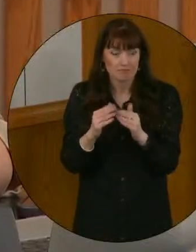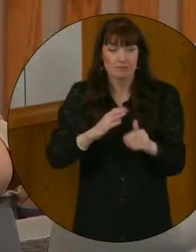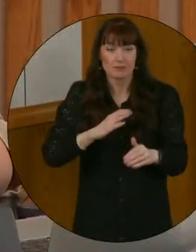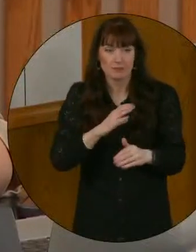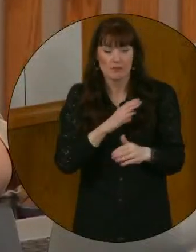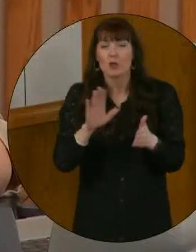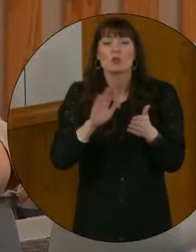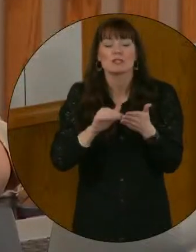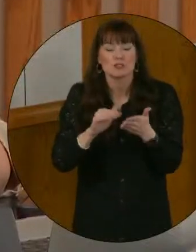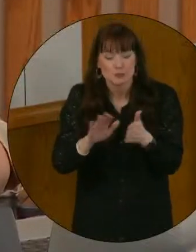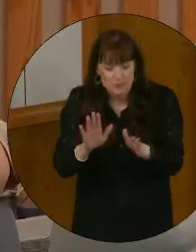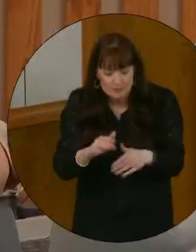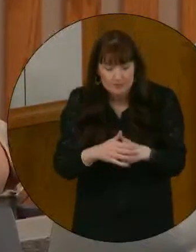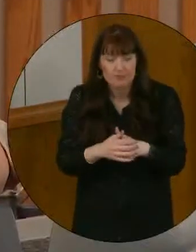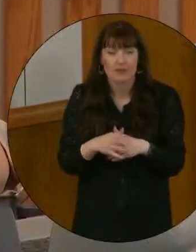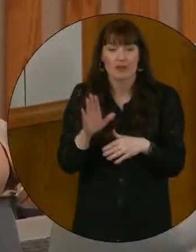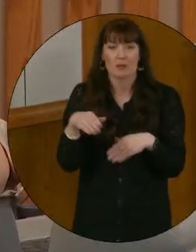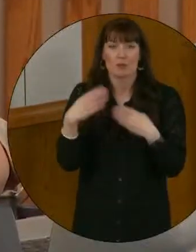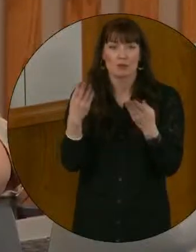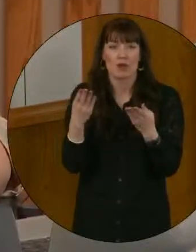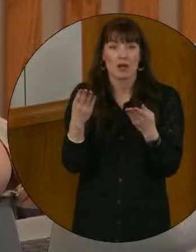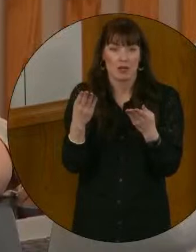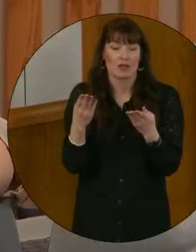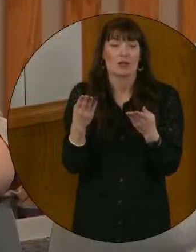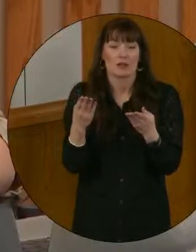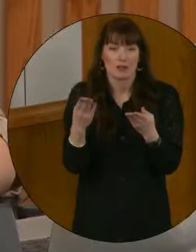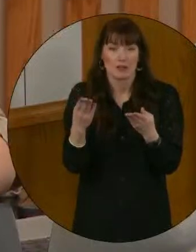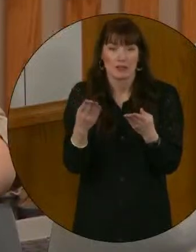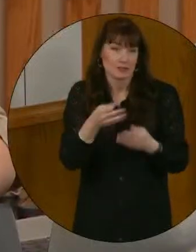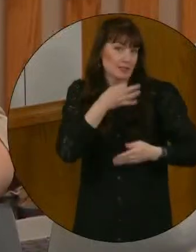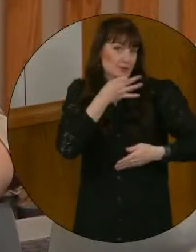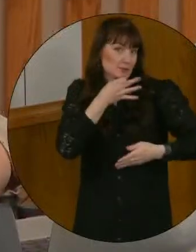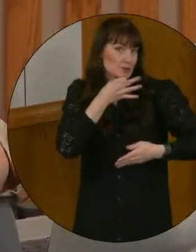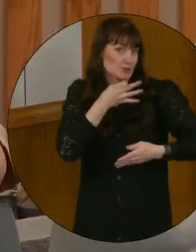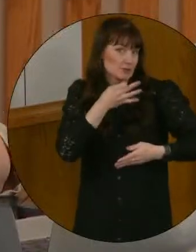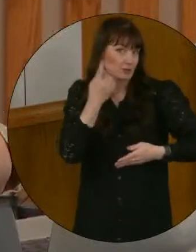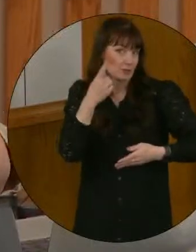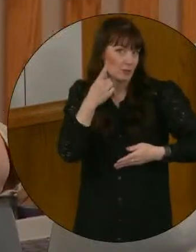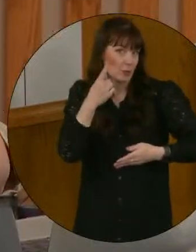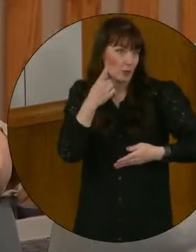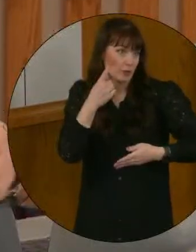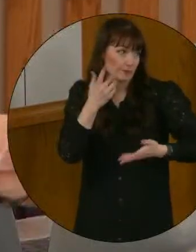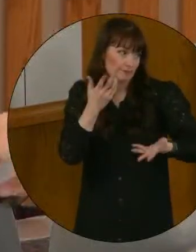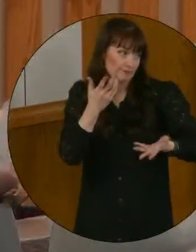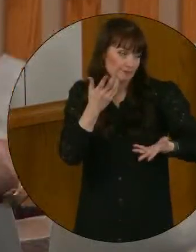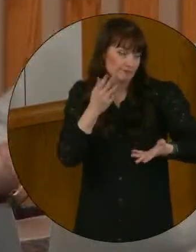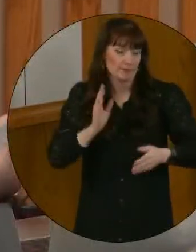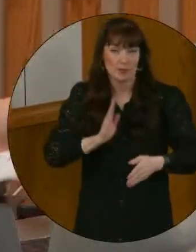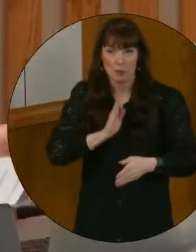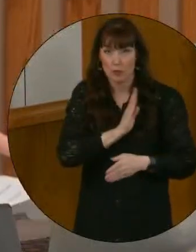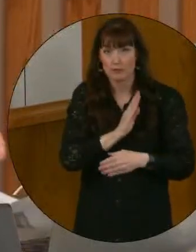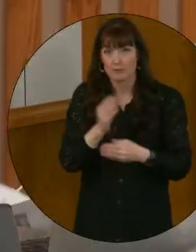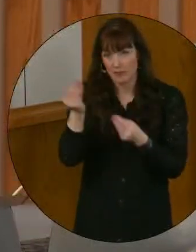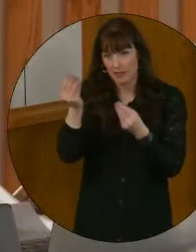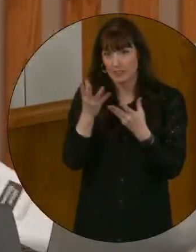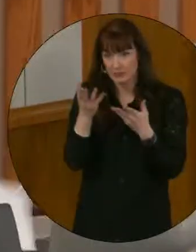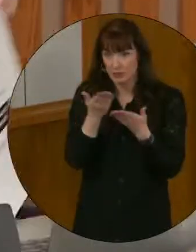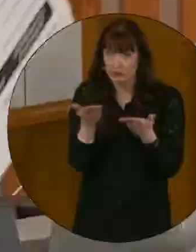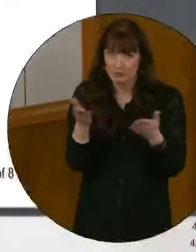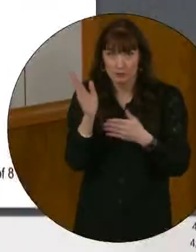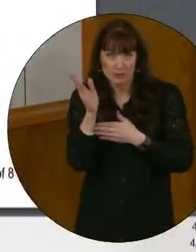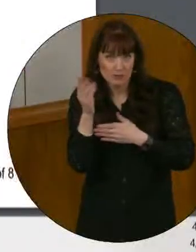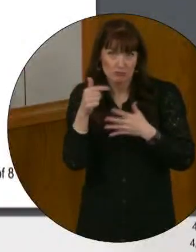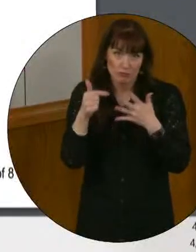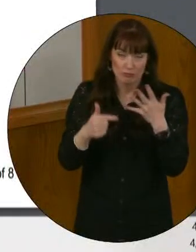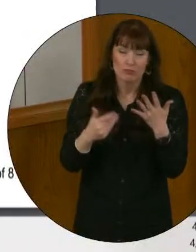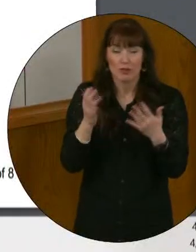committees, that currently provide expertise to the board. Okay, so next slide, please. So I've